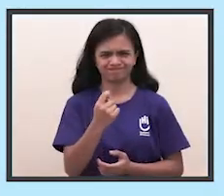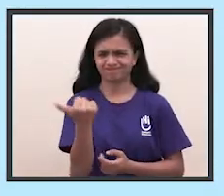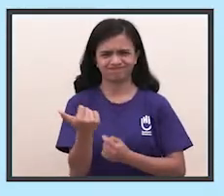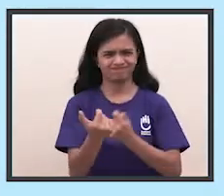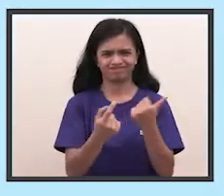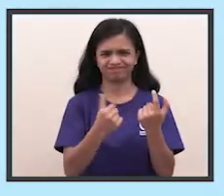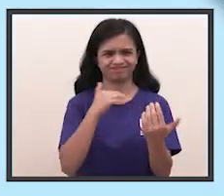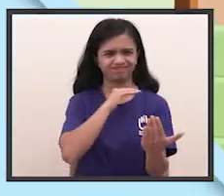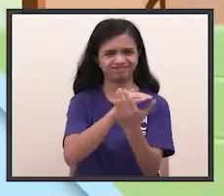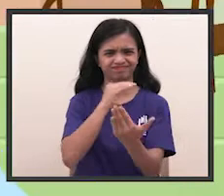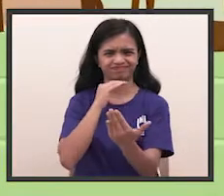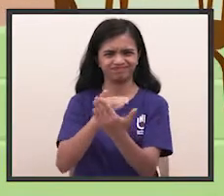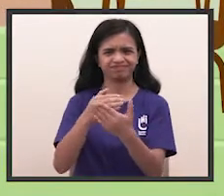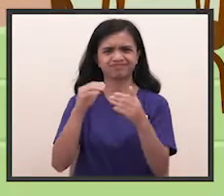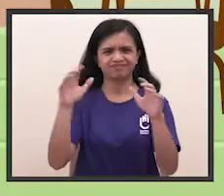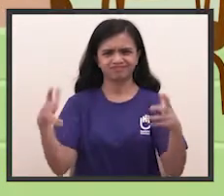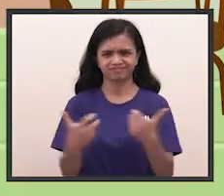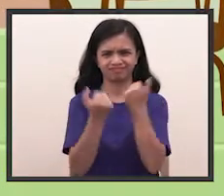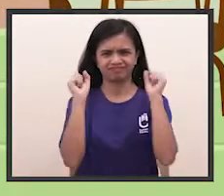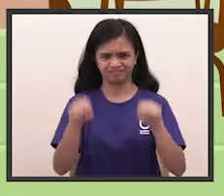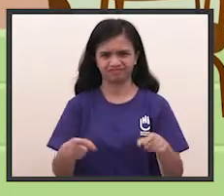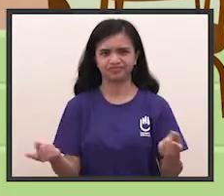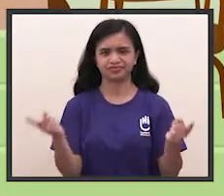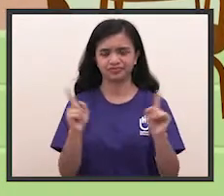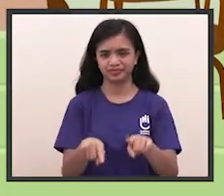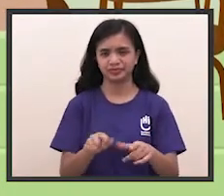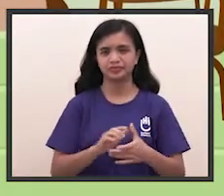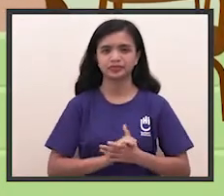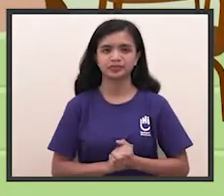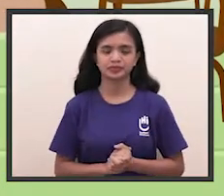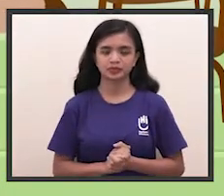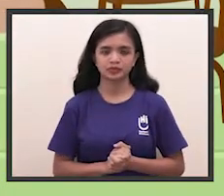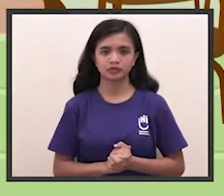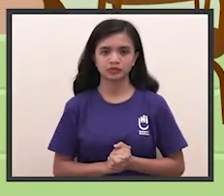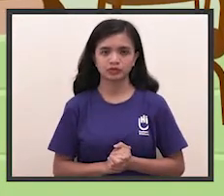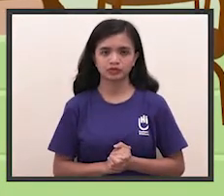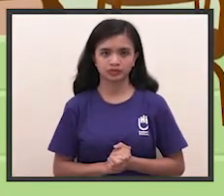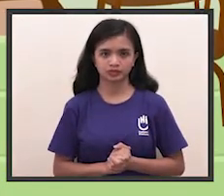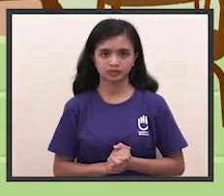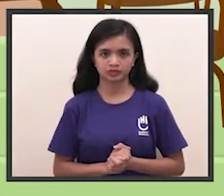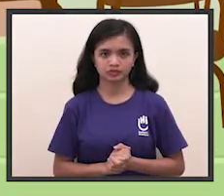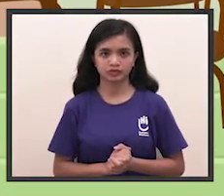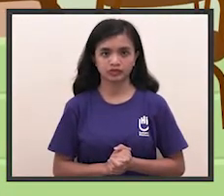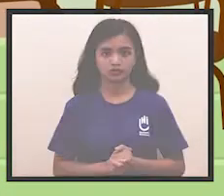Remove any barriers that might cause accidents.